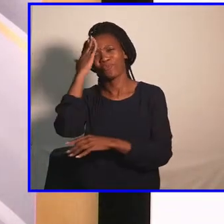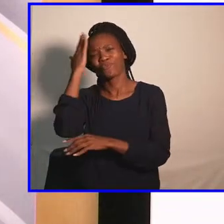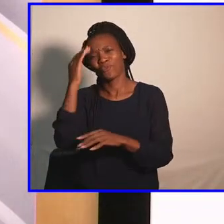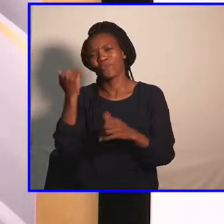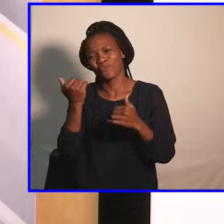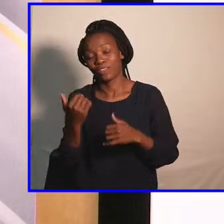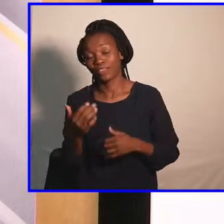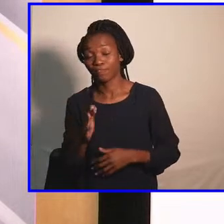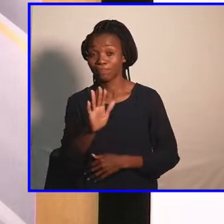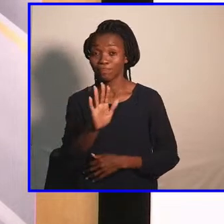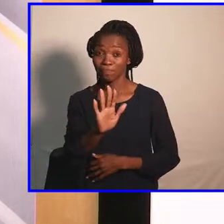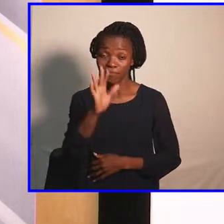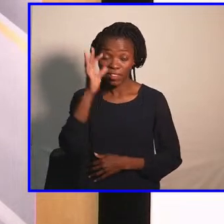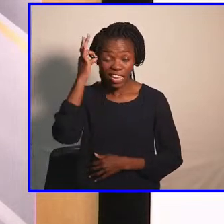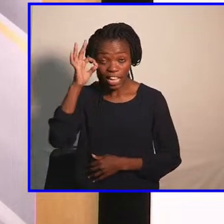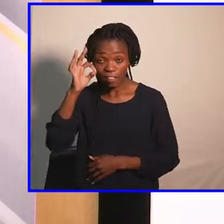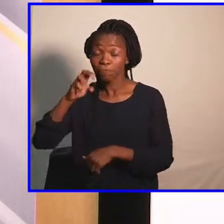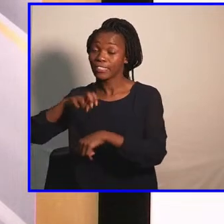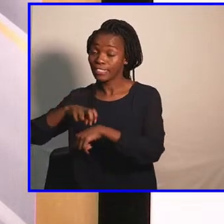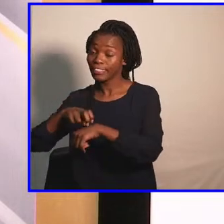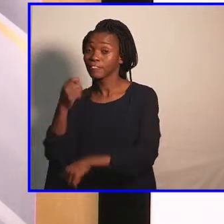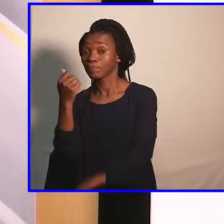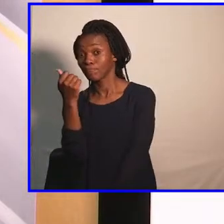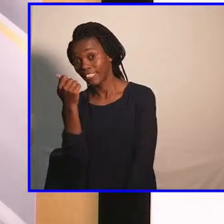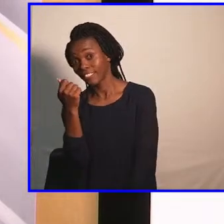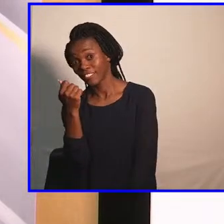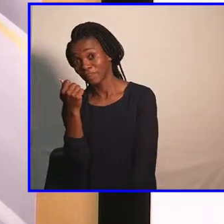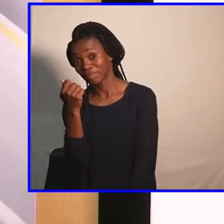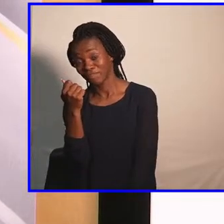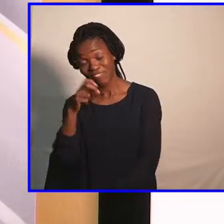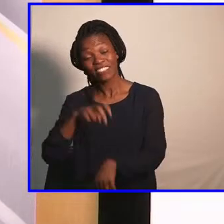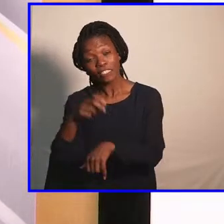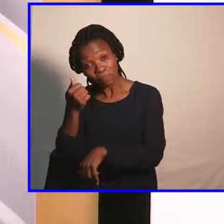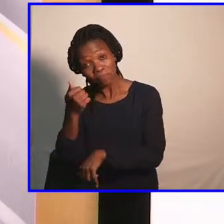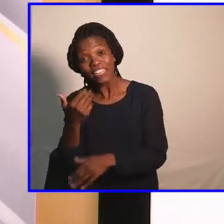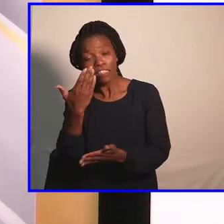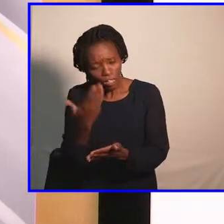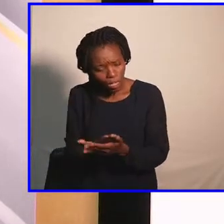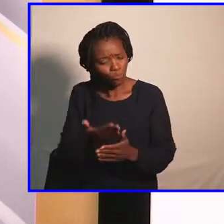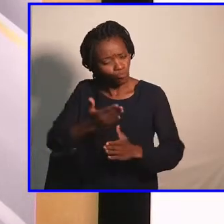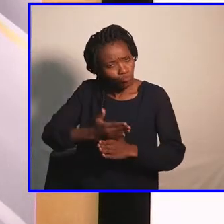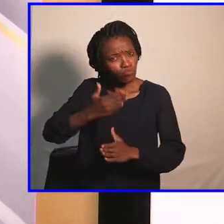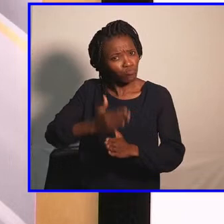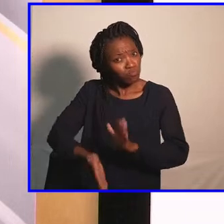Government needs money to do its work.